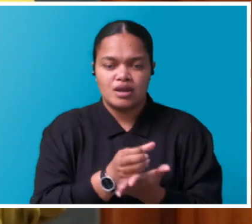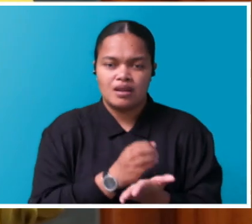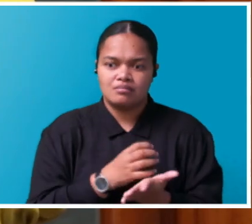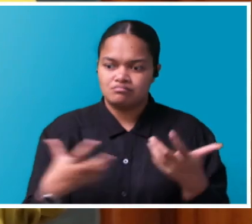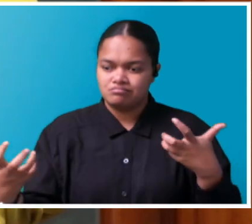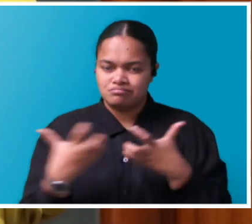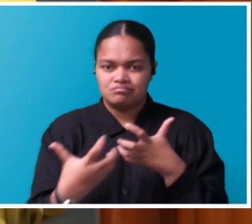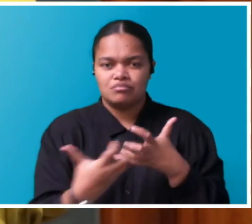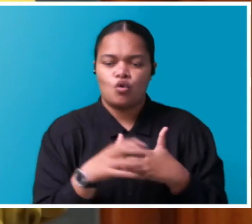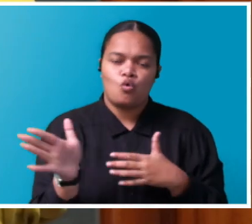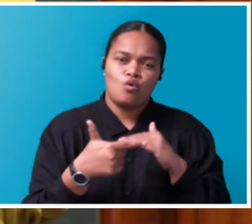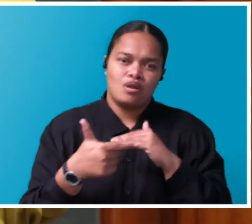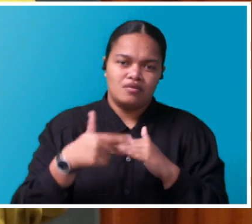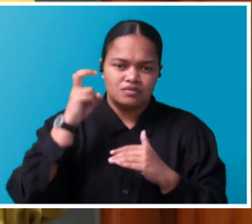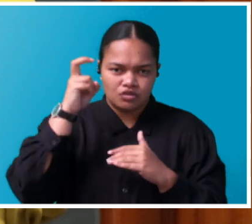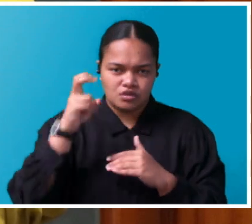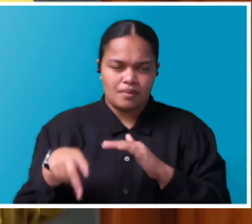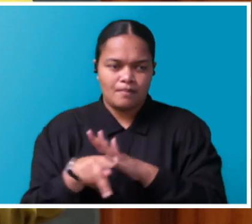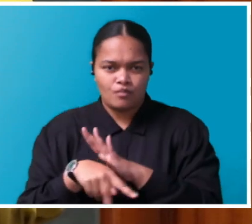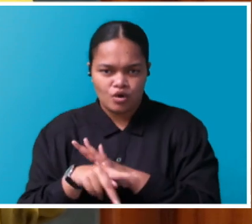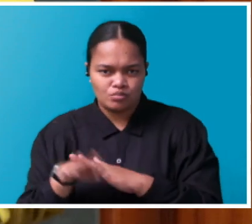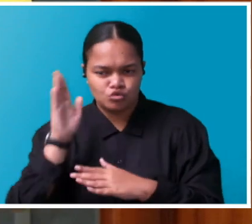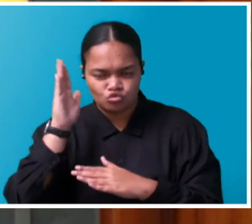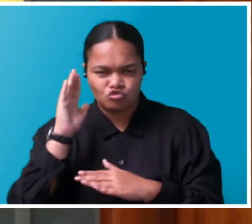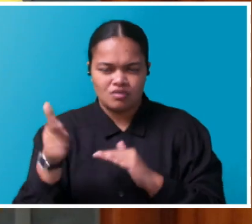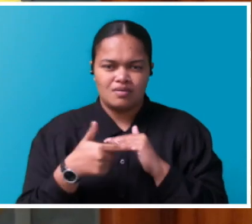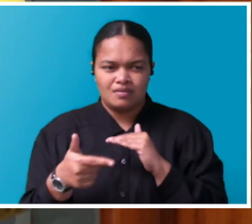of training, including primary school level.